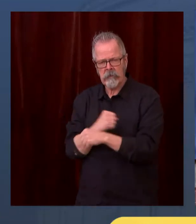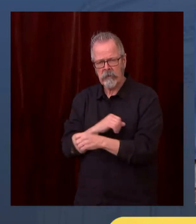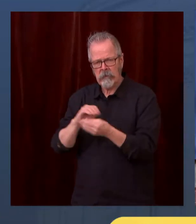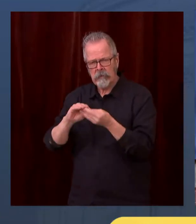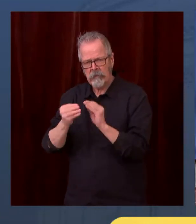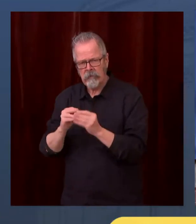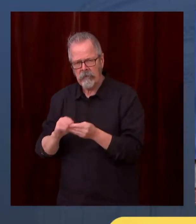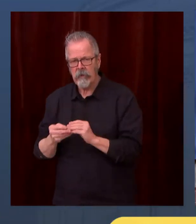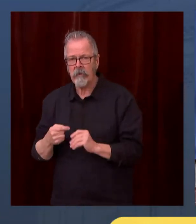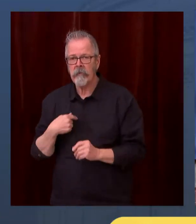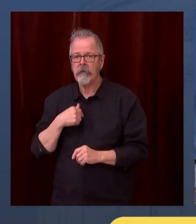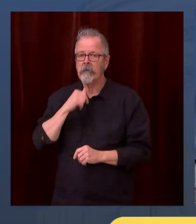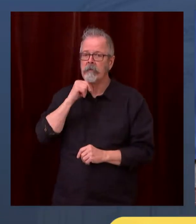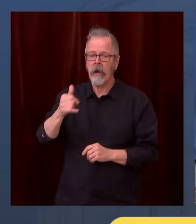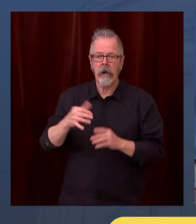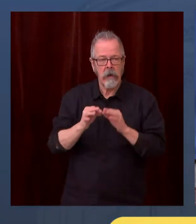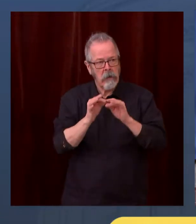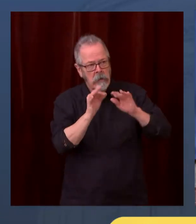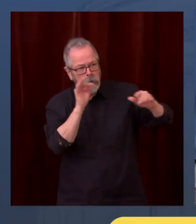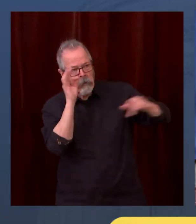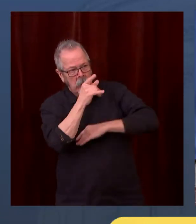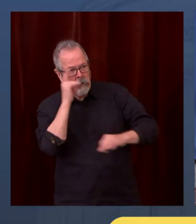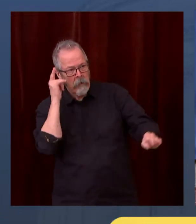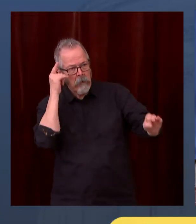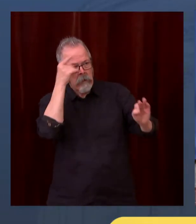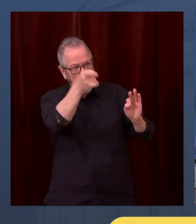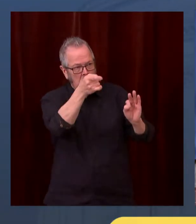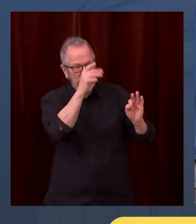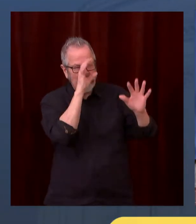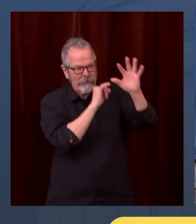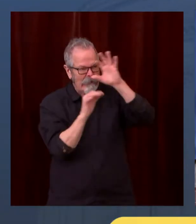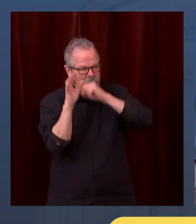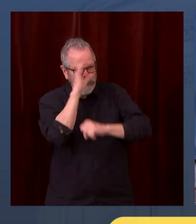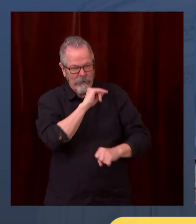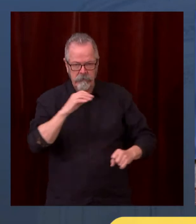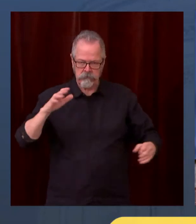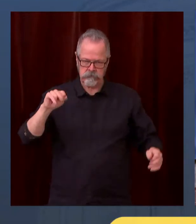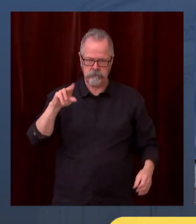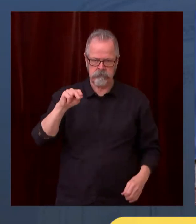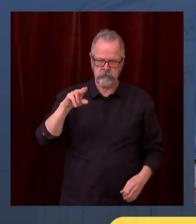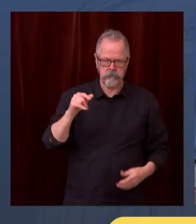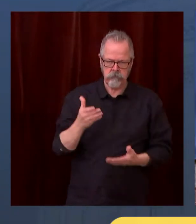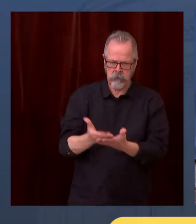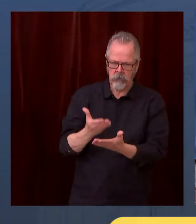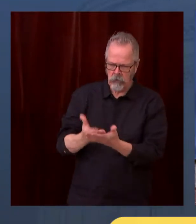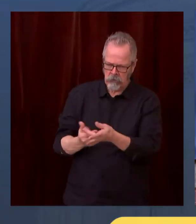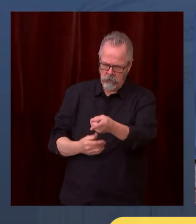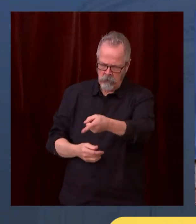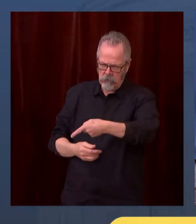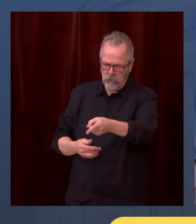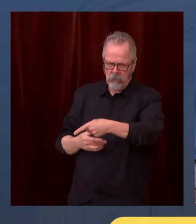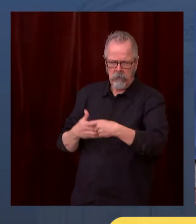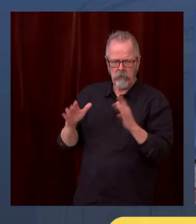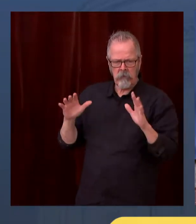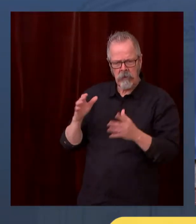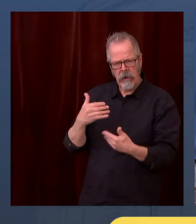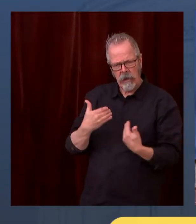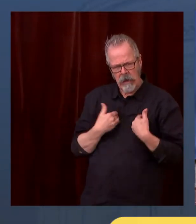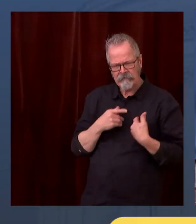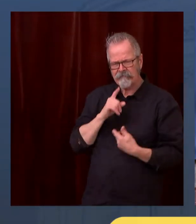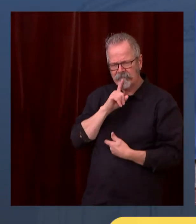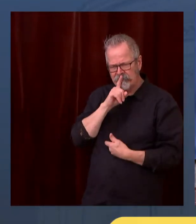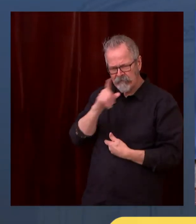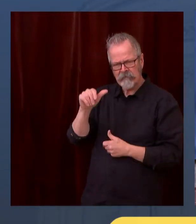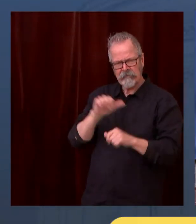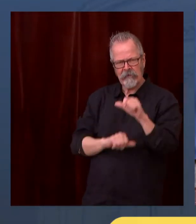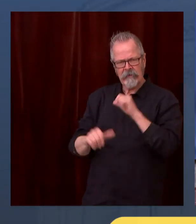wall. We established metrics of how these regions were doing. And that's based on hard data and